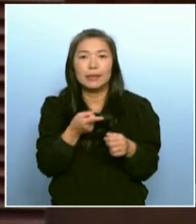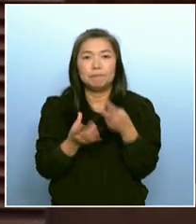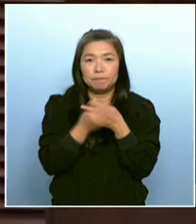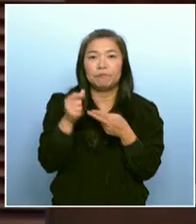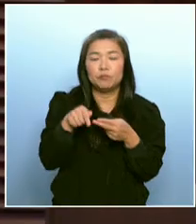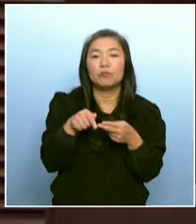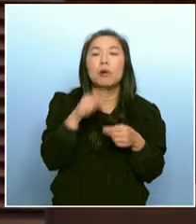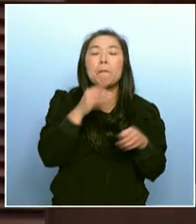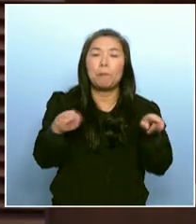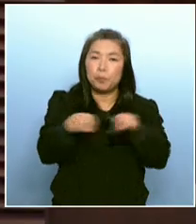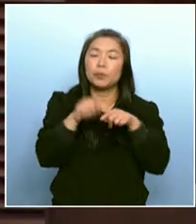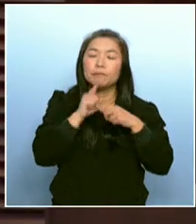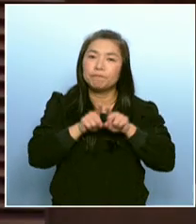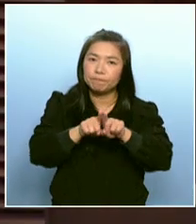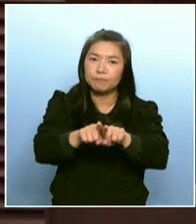for children.